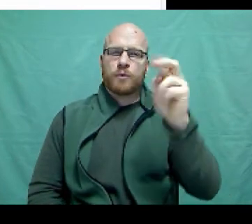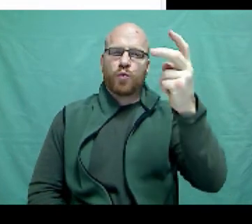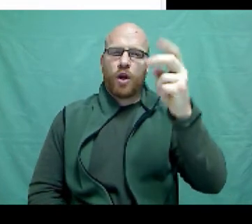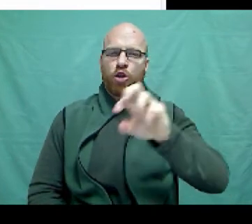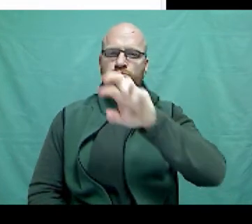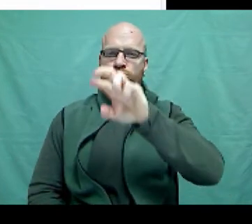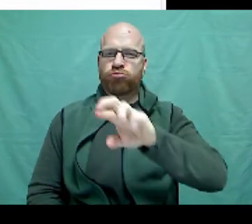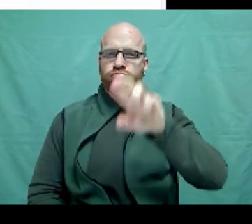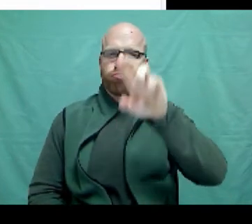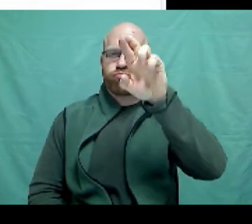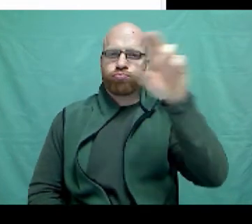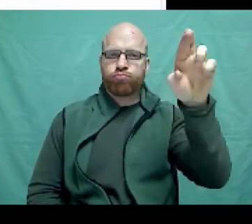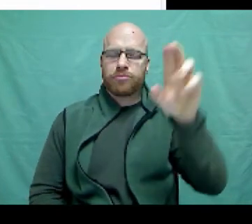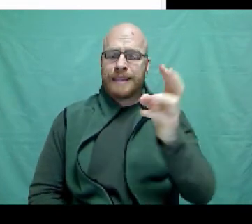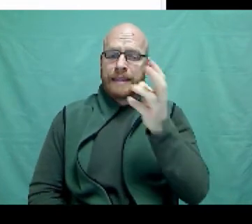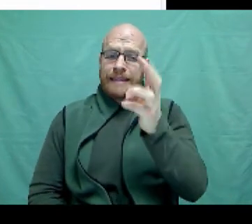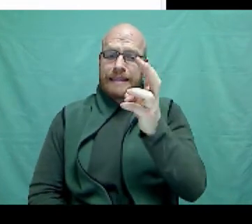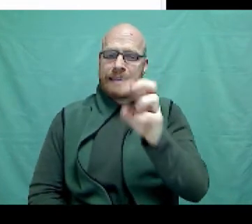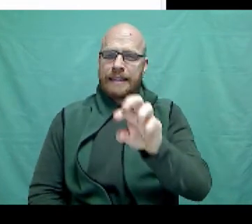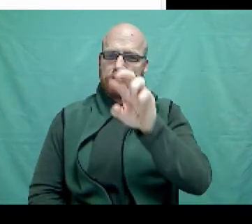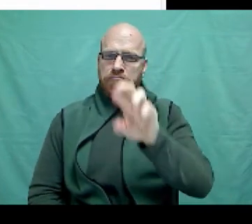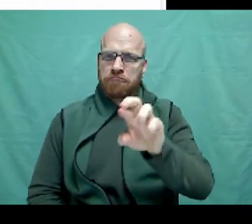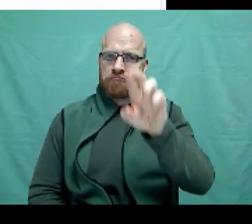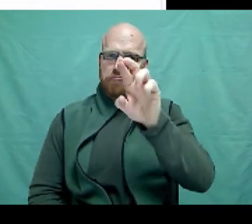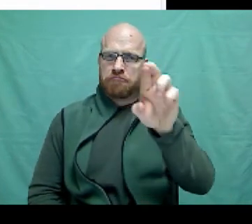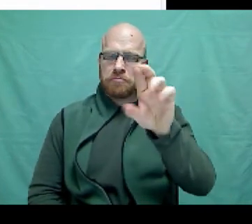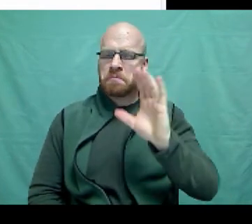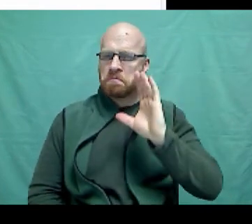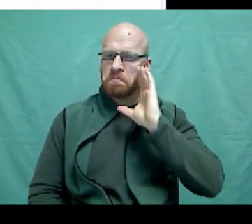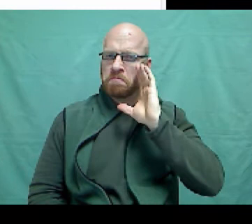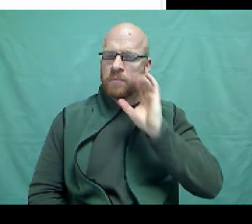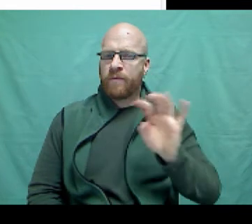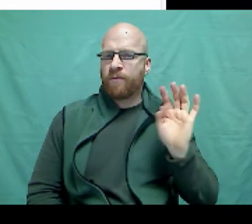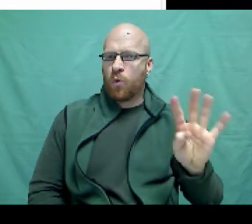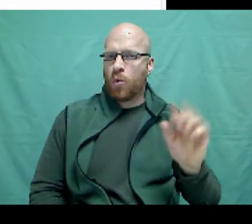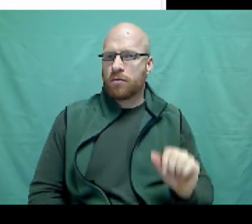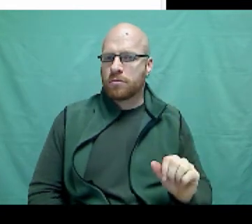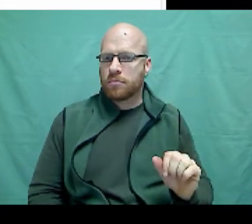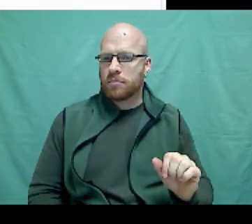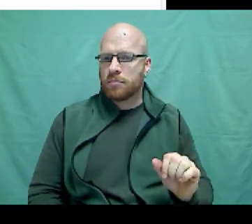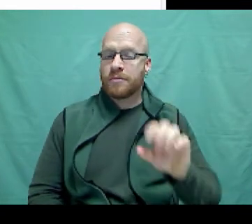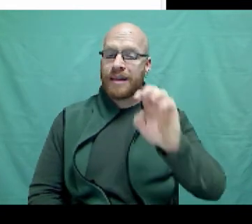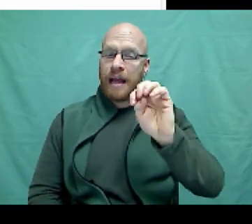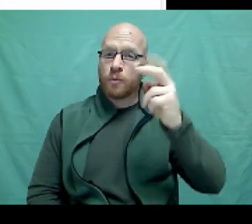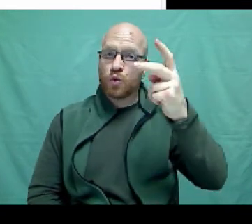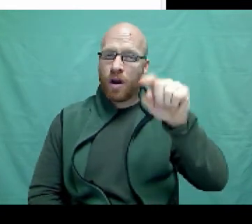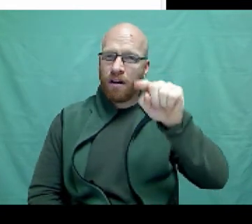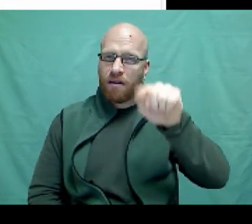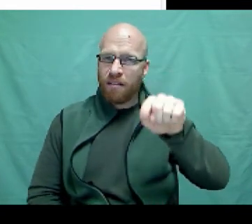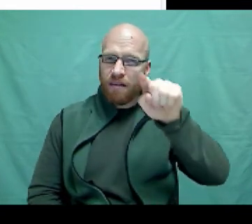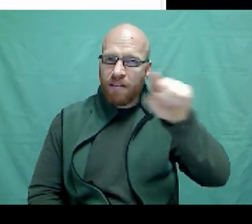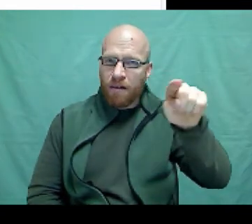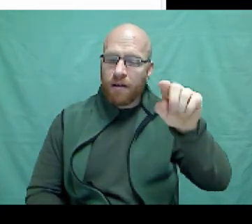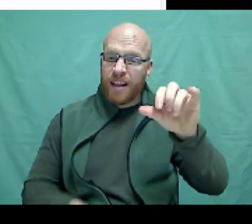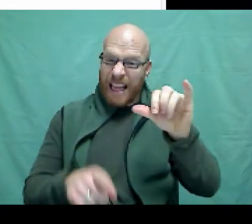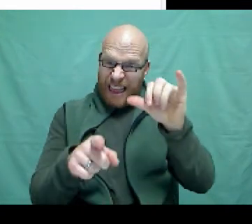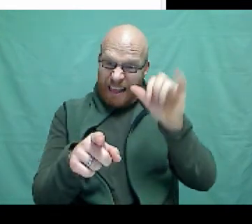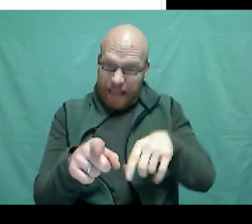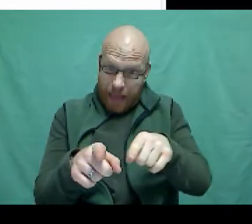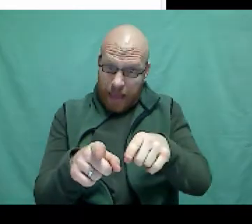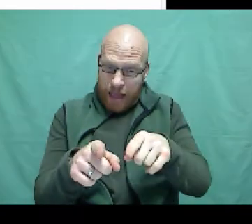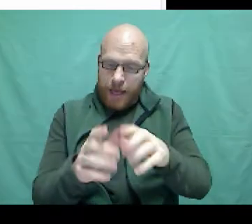Now, 16m squared. 16, the square root, is 4. m squared